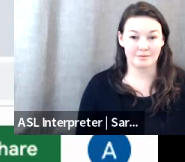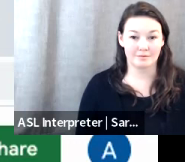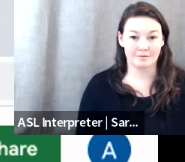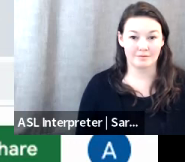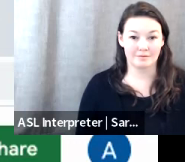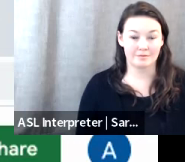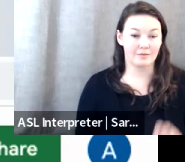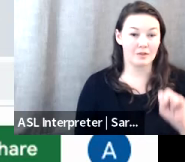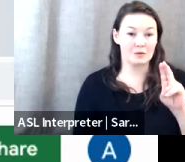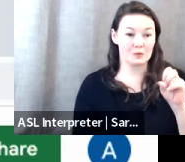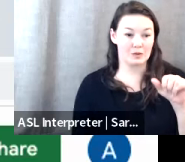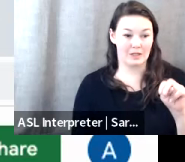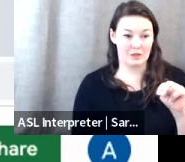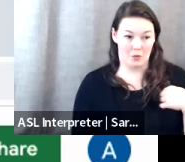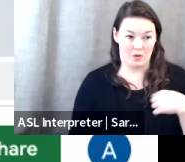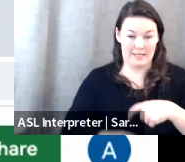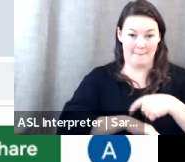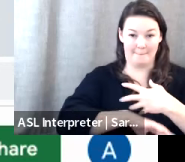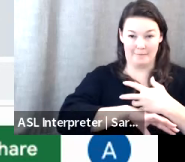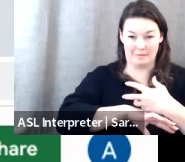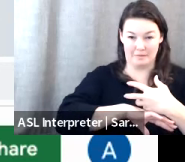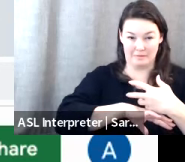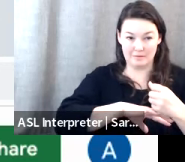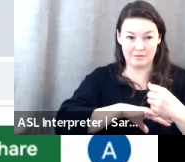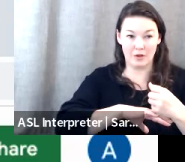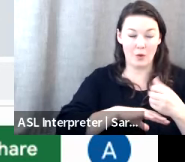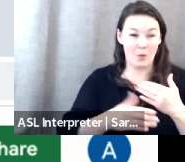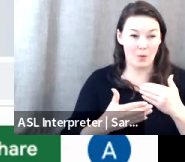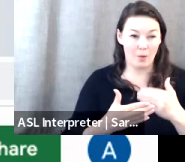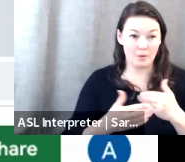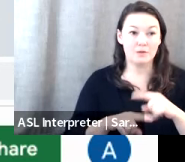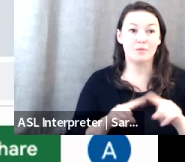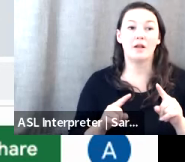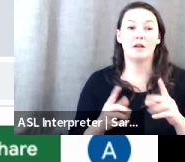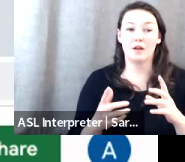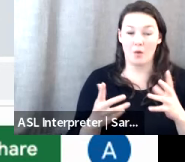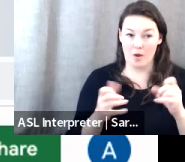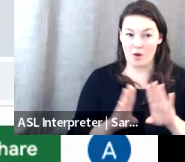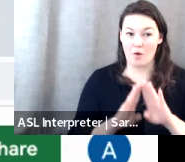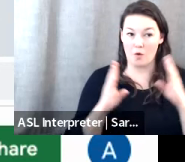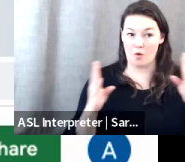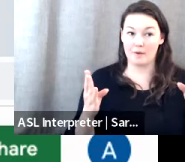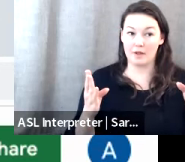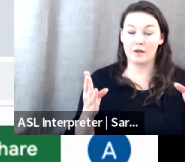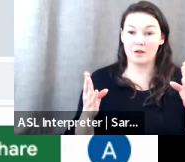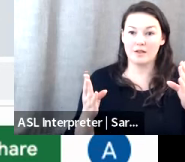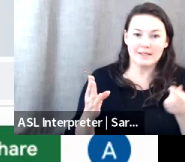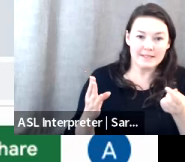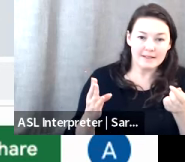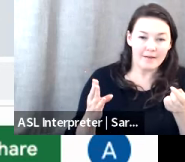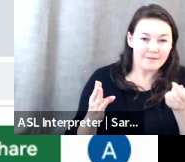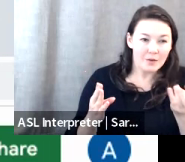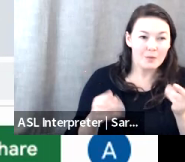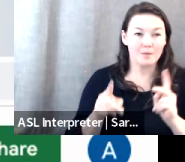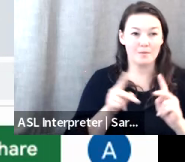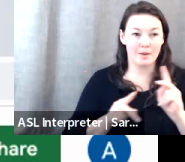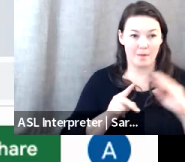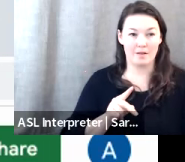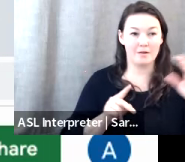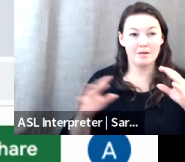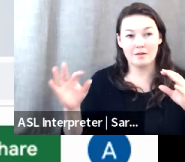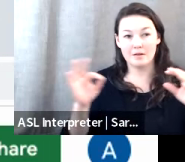So we're almost out of time for this section. I do want to open it up and just, I know we've heard from a handful of people on different topics, but I'd